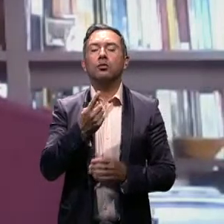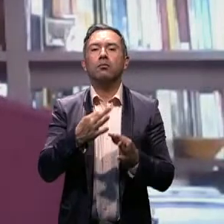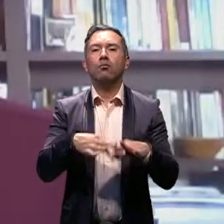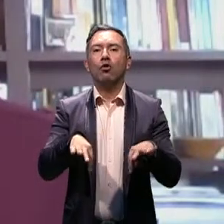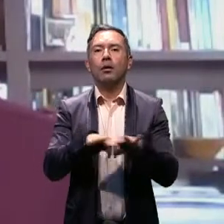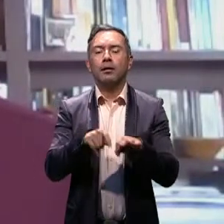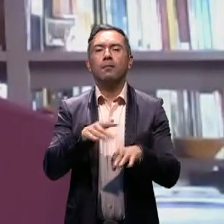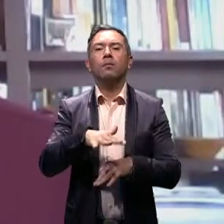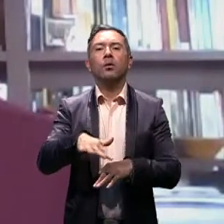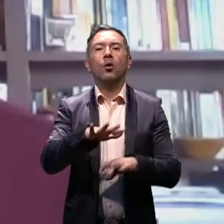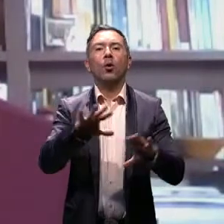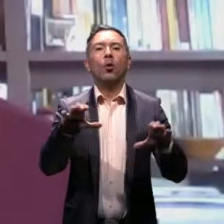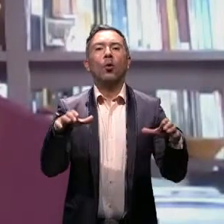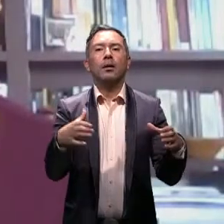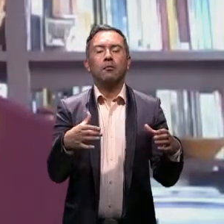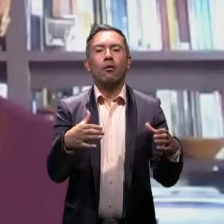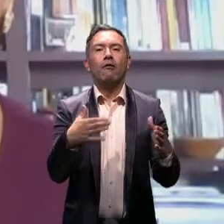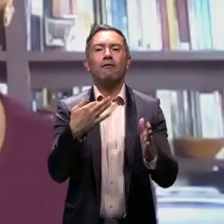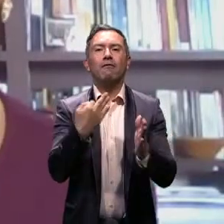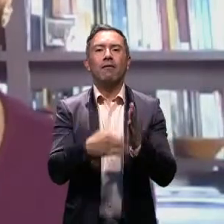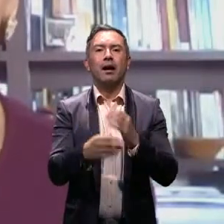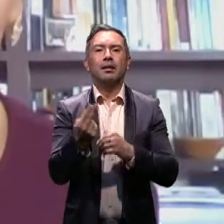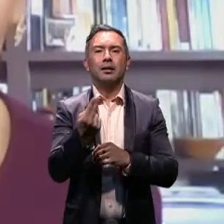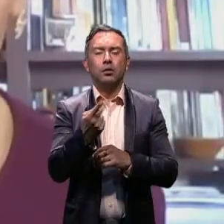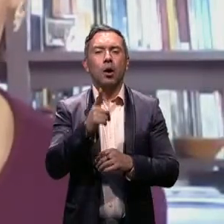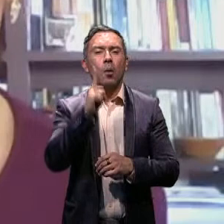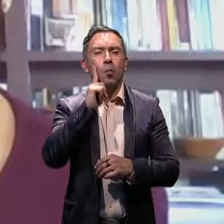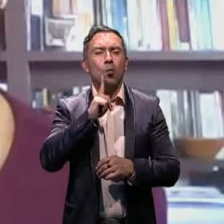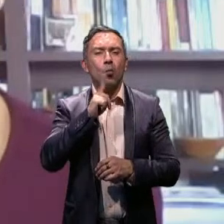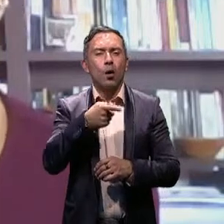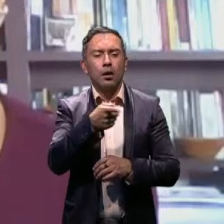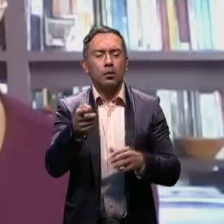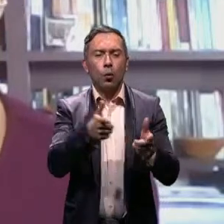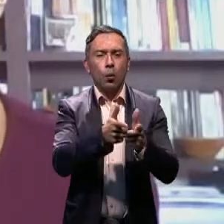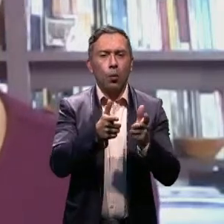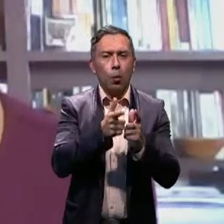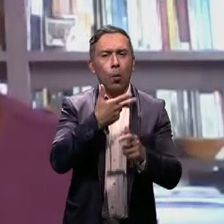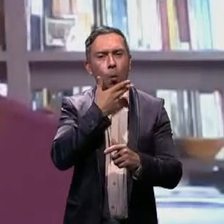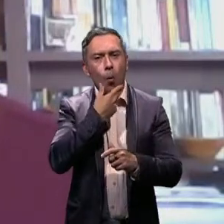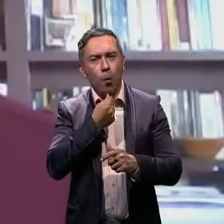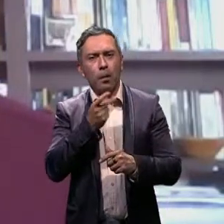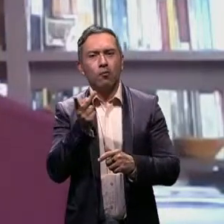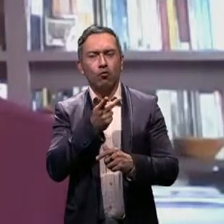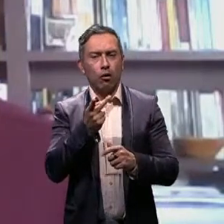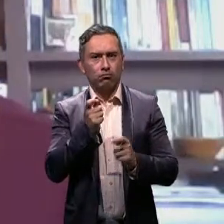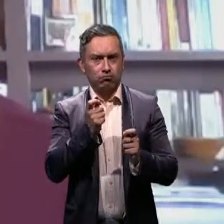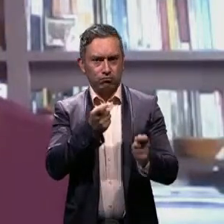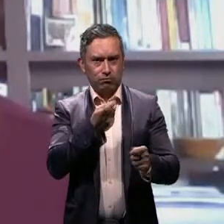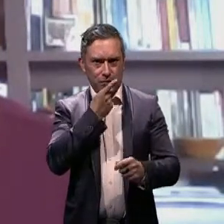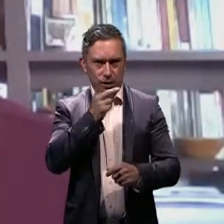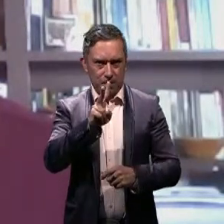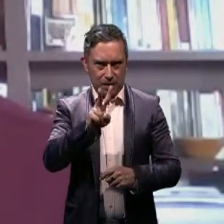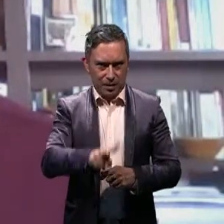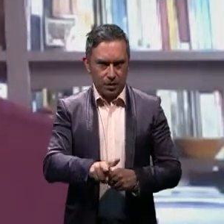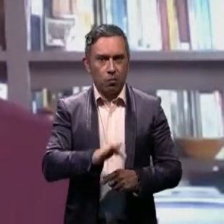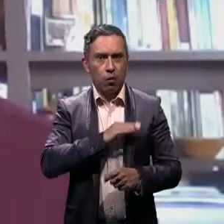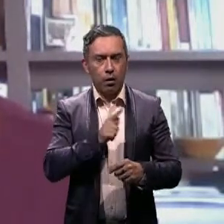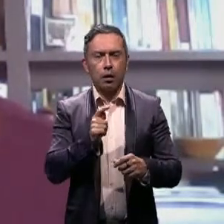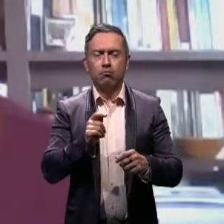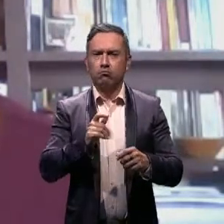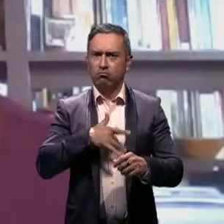we need this collective action. We need a group of women and men that,